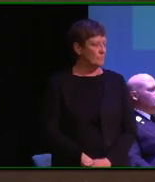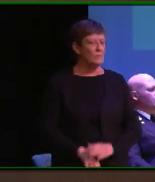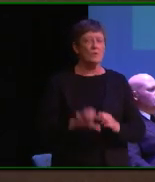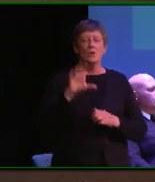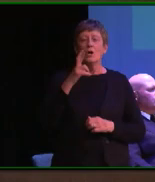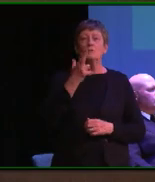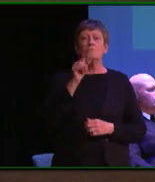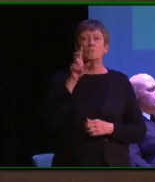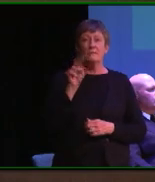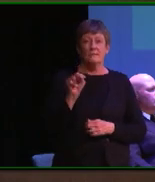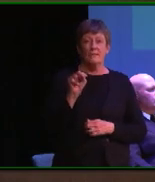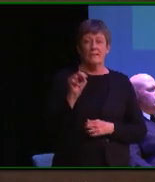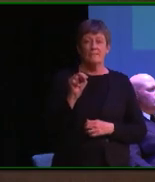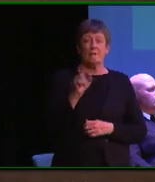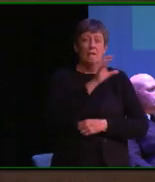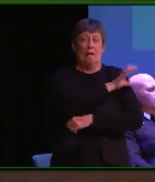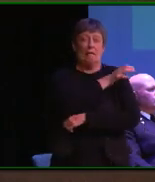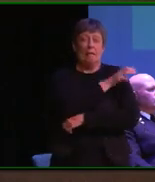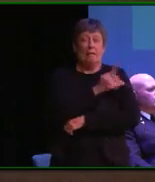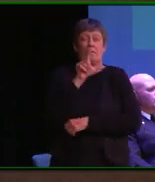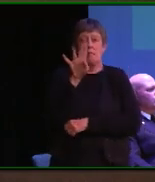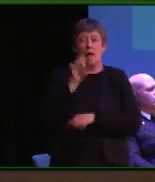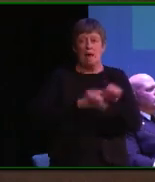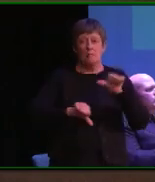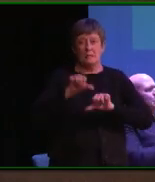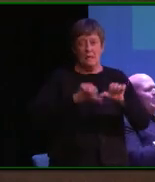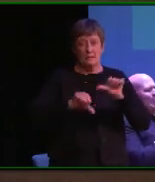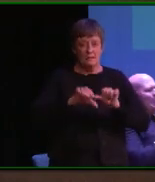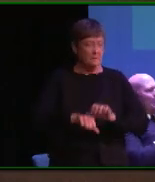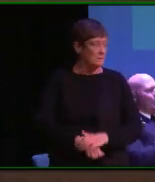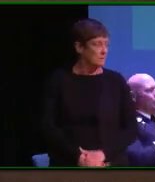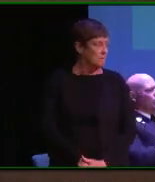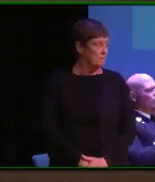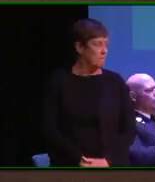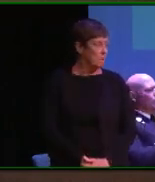Kristen Condon, Clinical Lab Science.